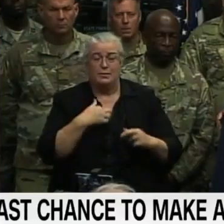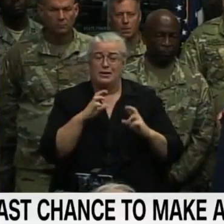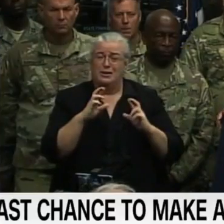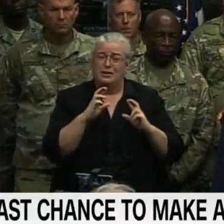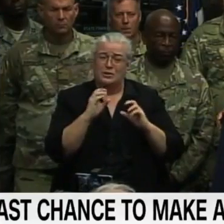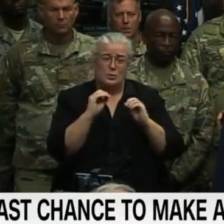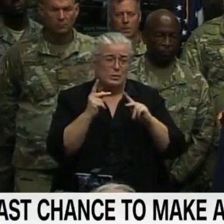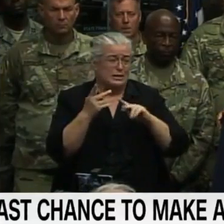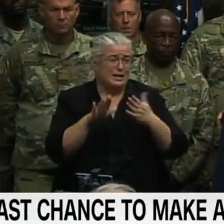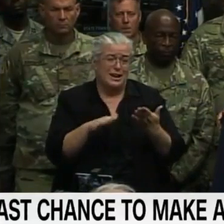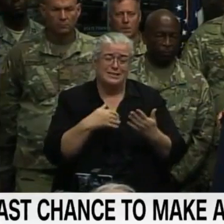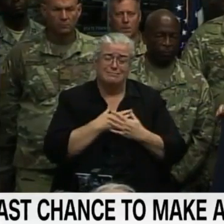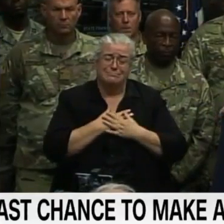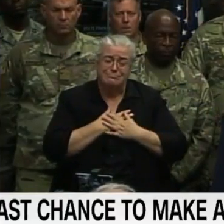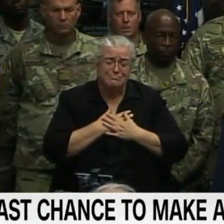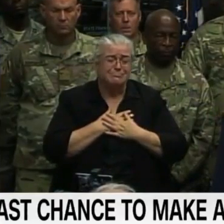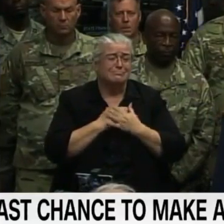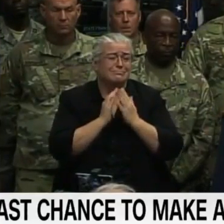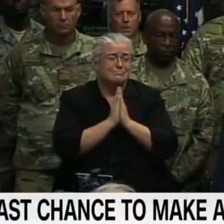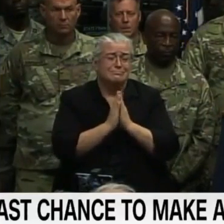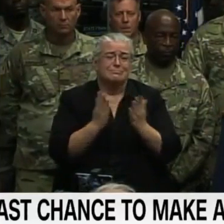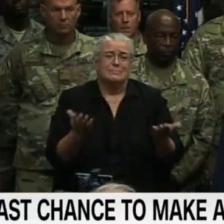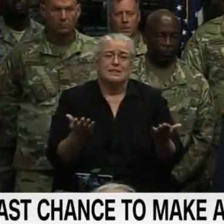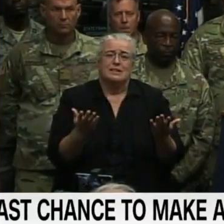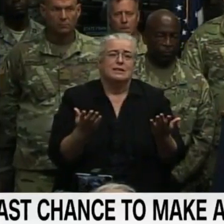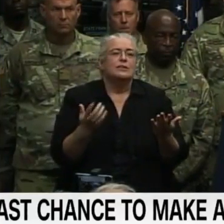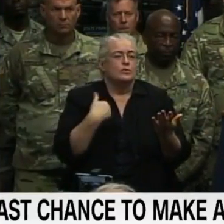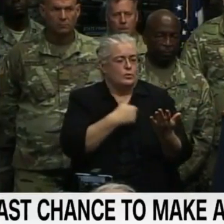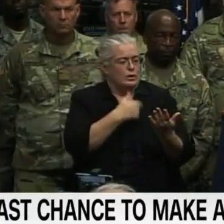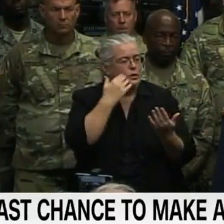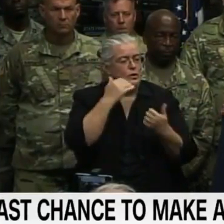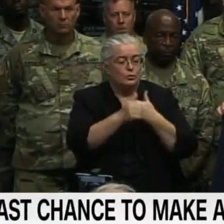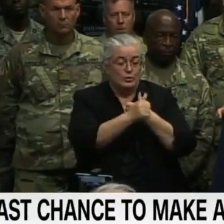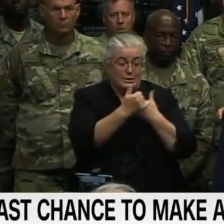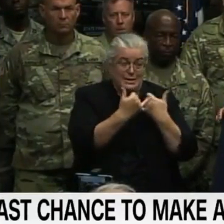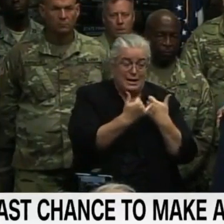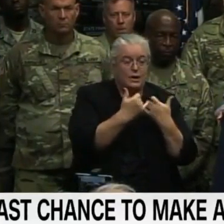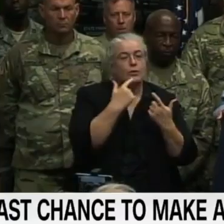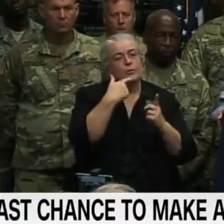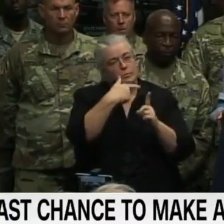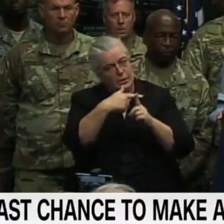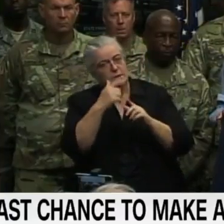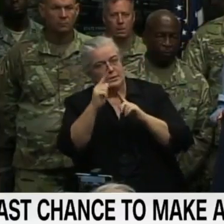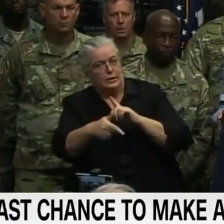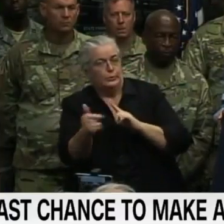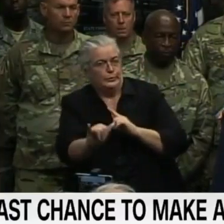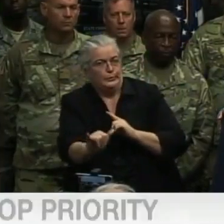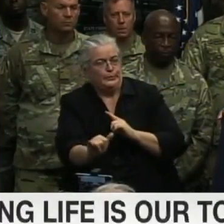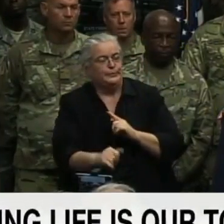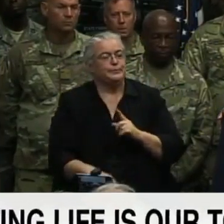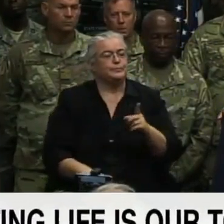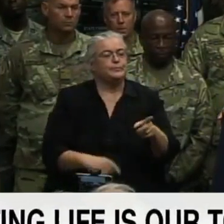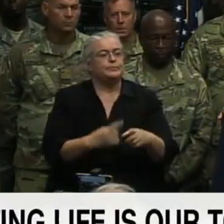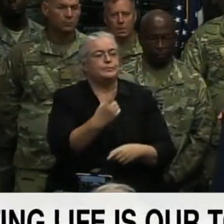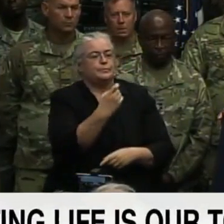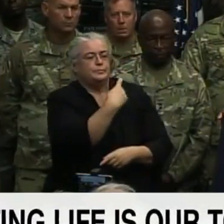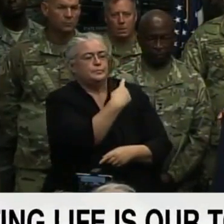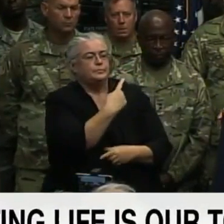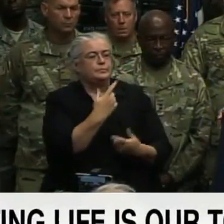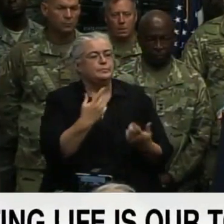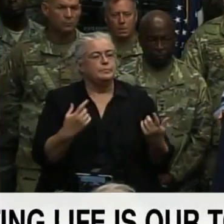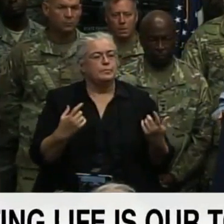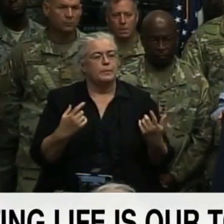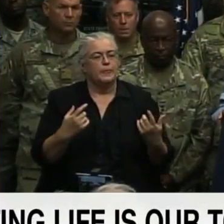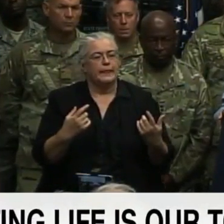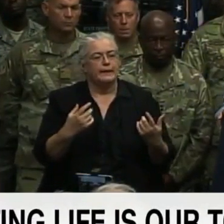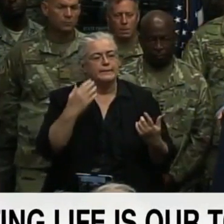lives. But you know, we have the risk now, and we have the risk afterwards. Steve. I'd like to ask you about the extent to which you're